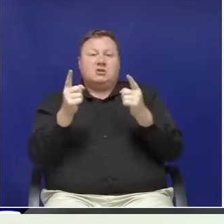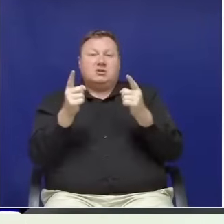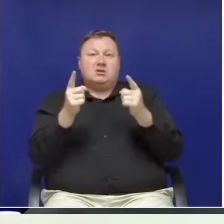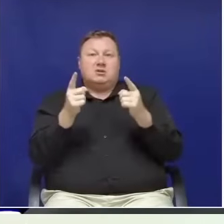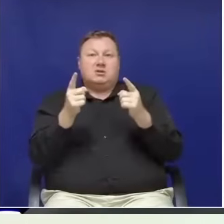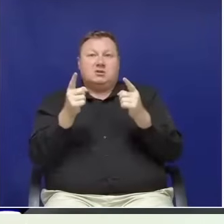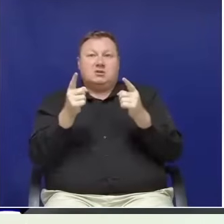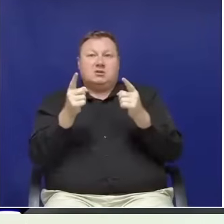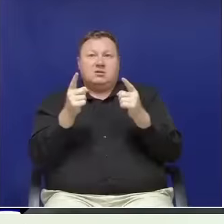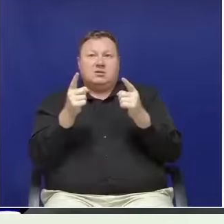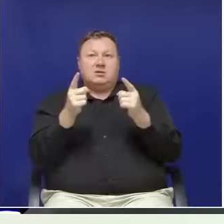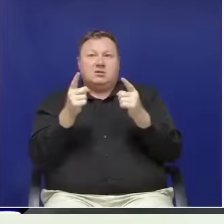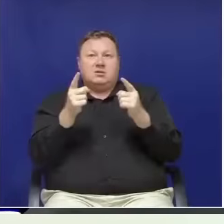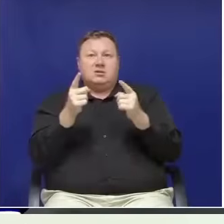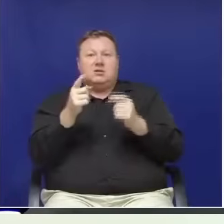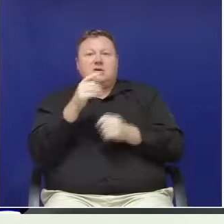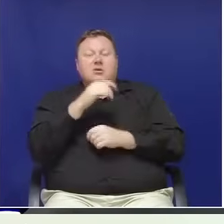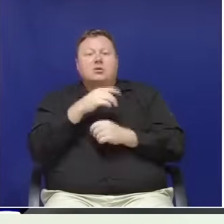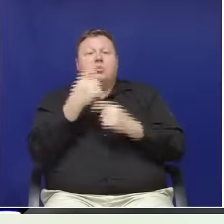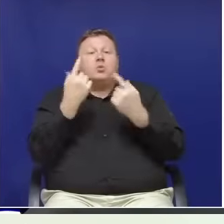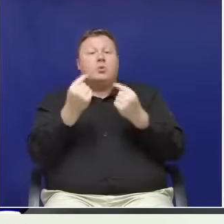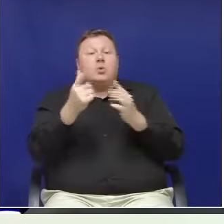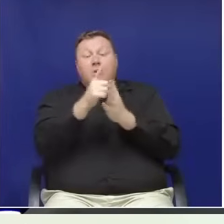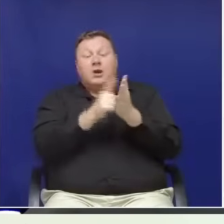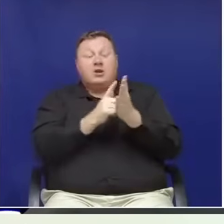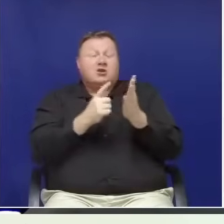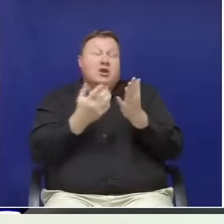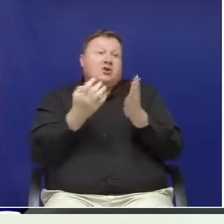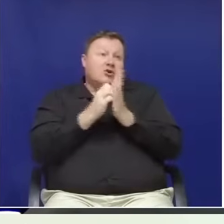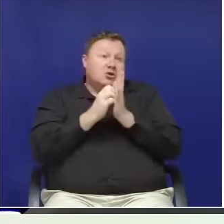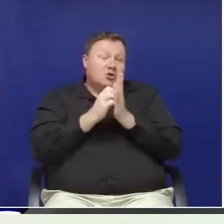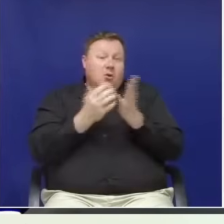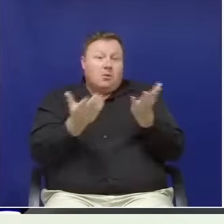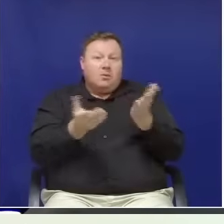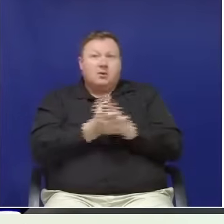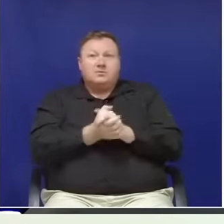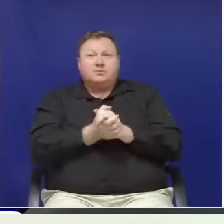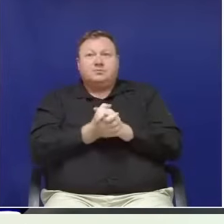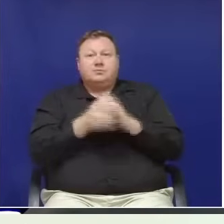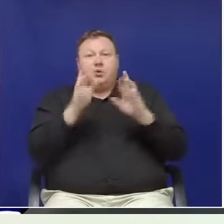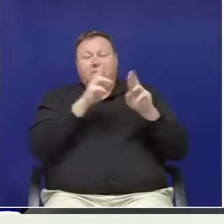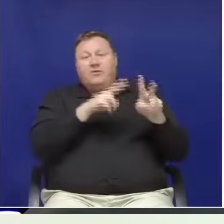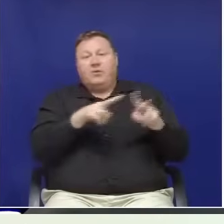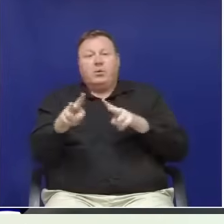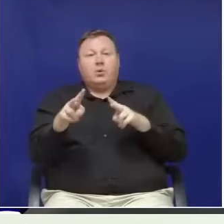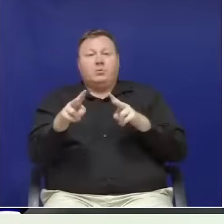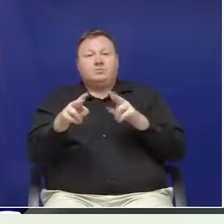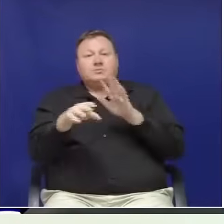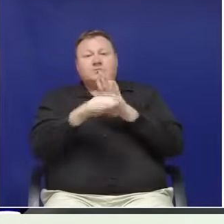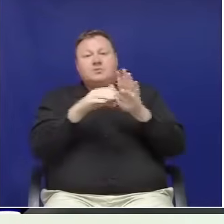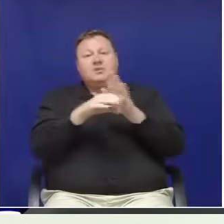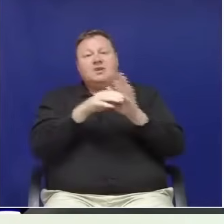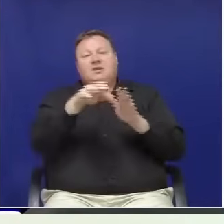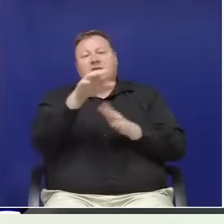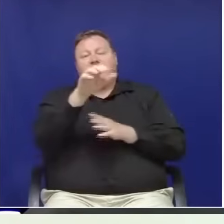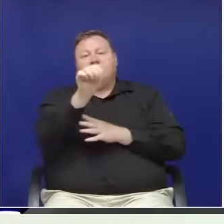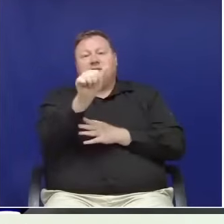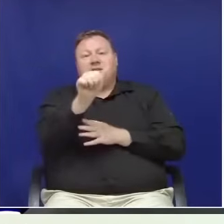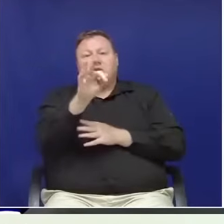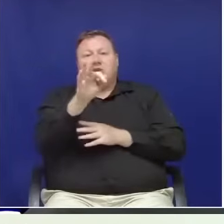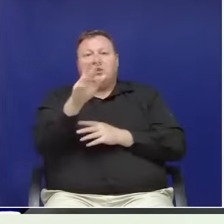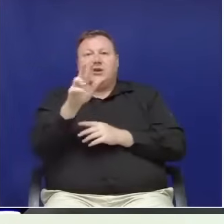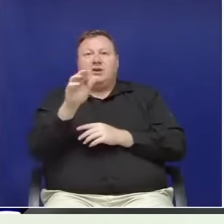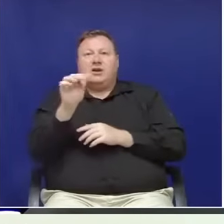do, in terms of legislation, for instance, we have a bail review in terms of Section 63A. Thank